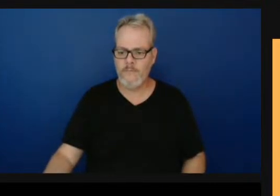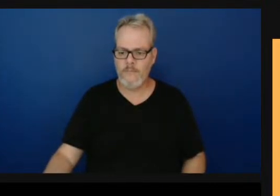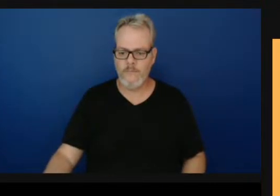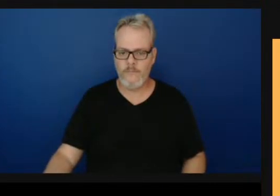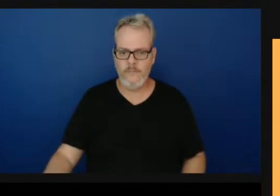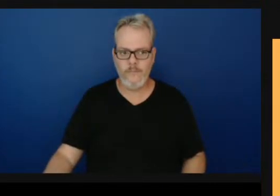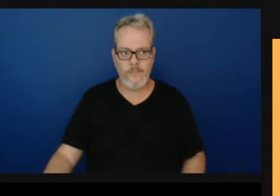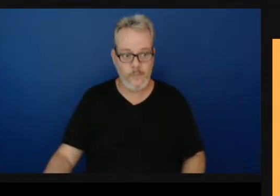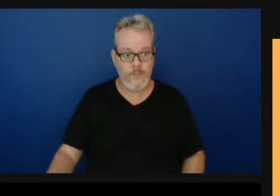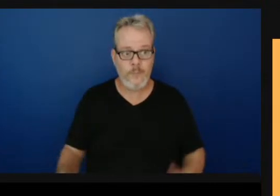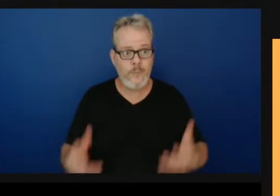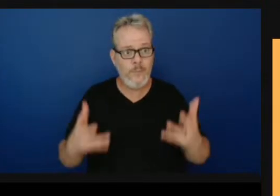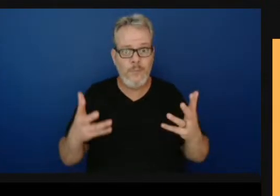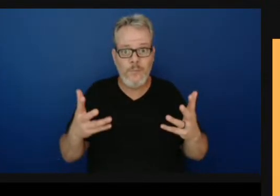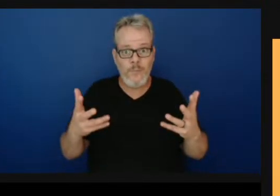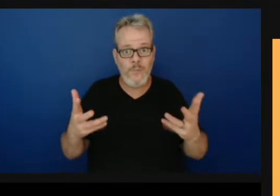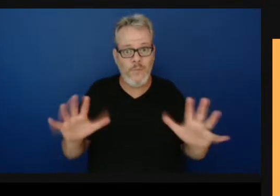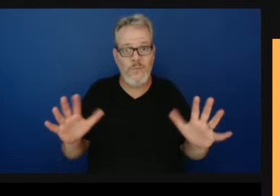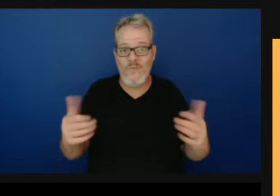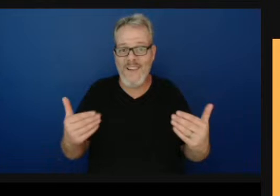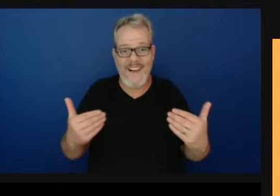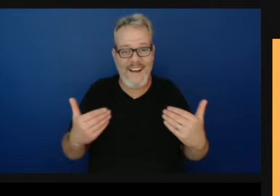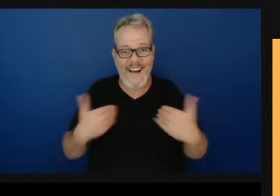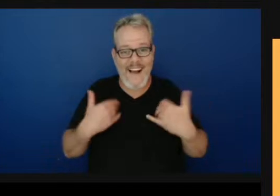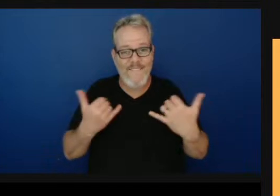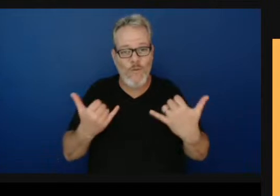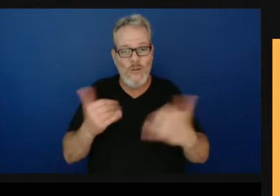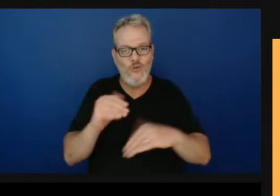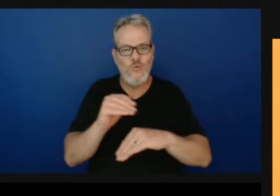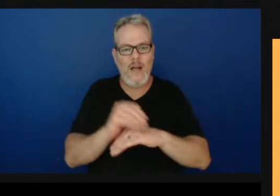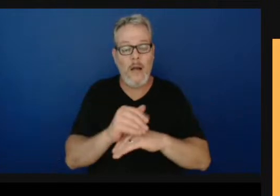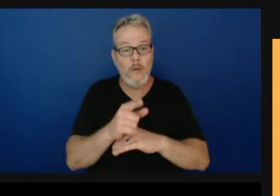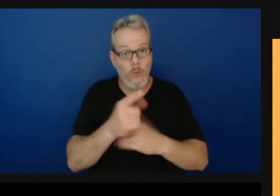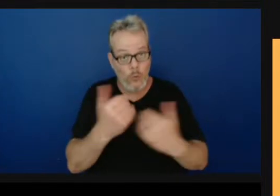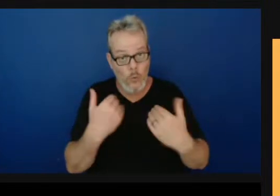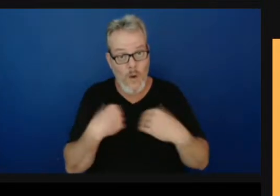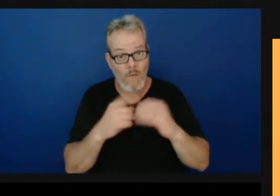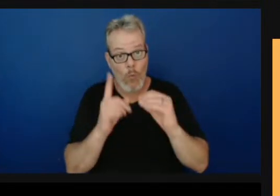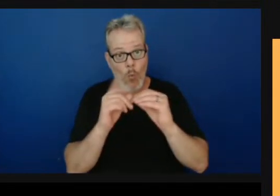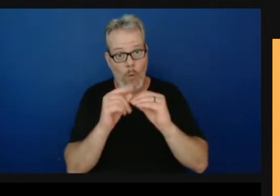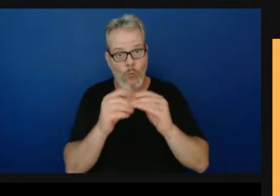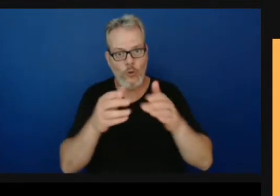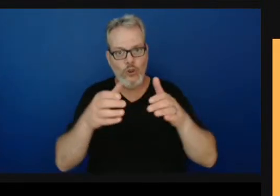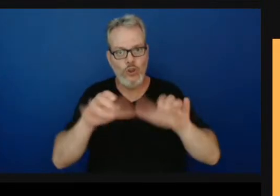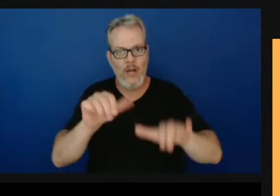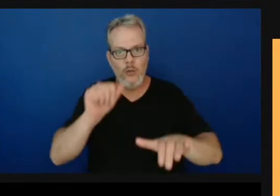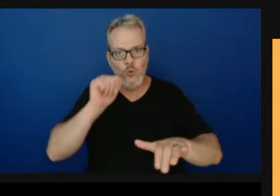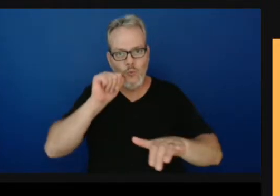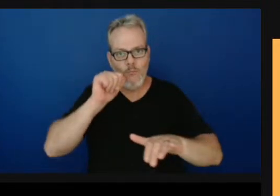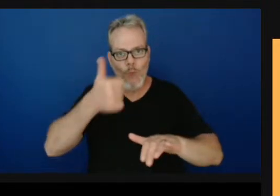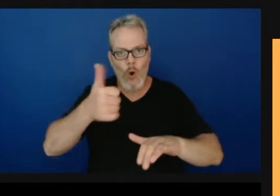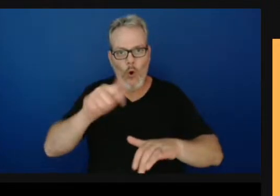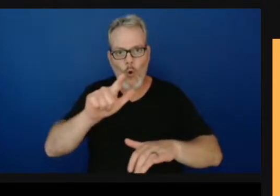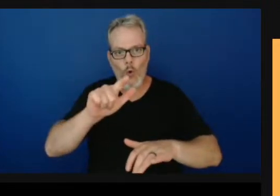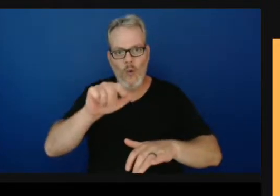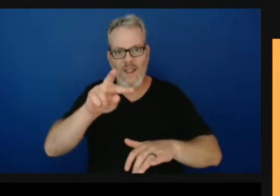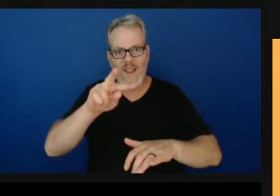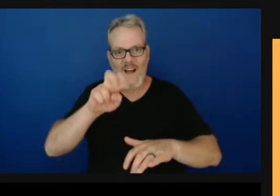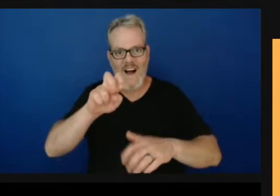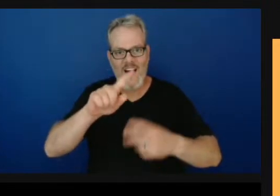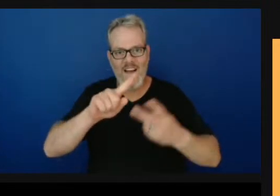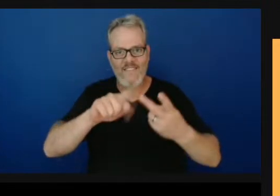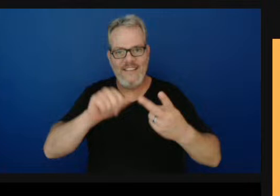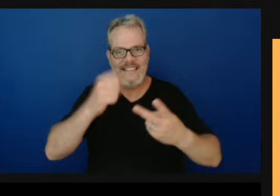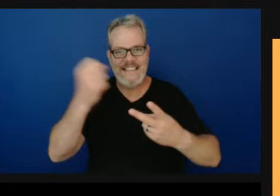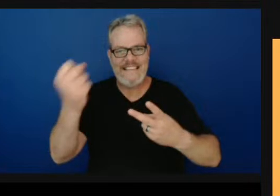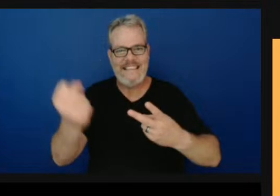That's what I have for us tonight. You do have one more chance tomorrow when we're live, and Saturday as well, to donate to